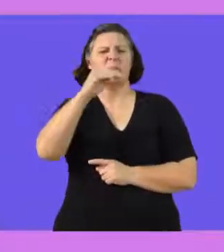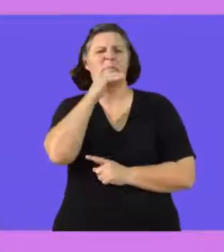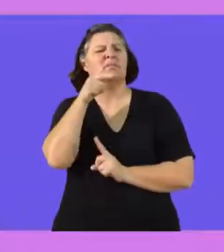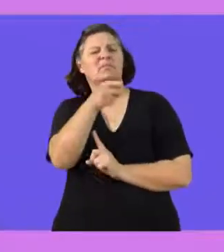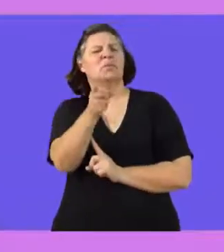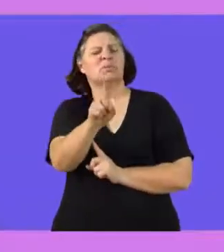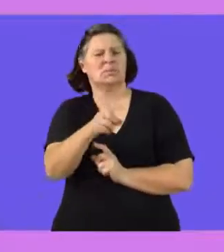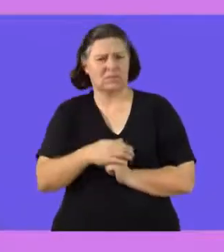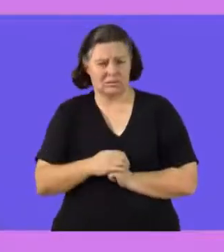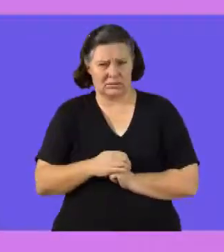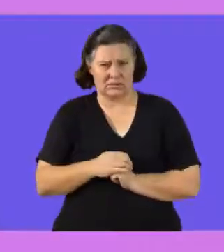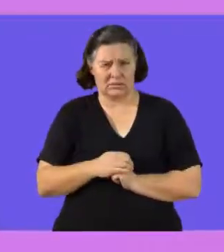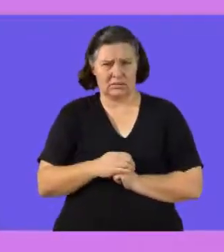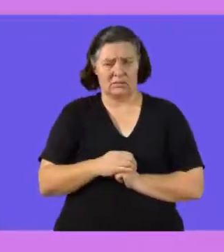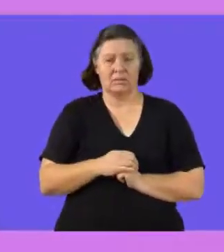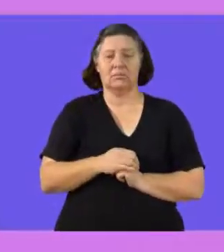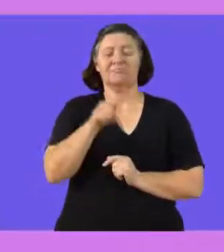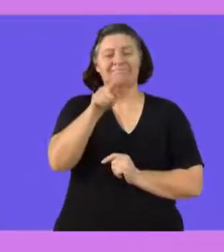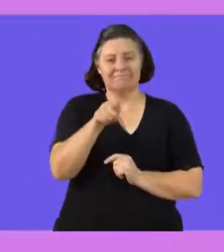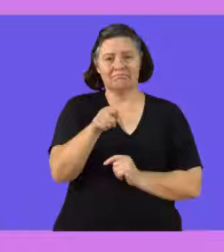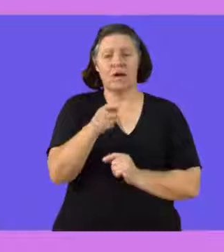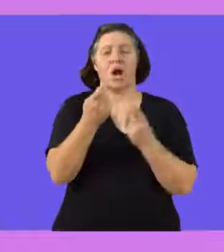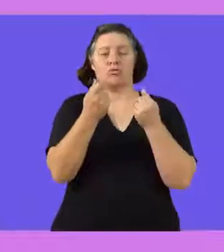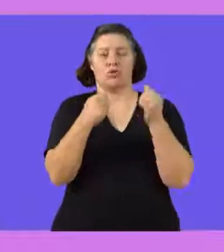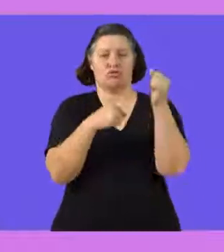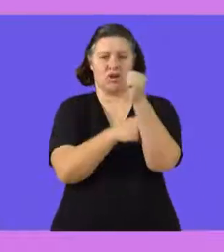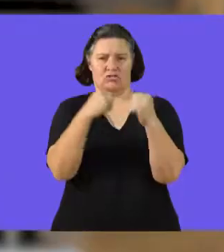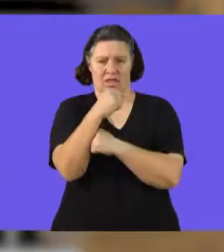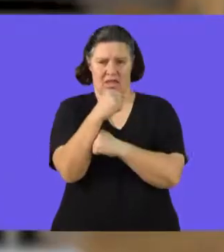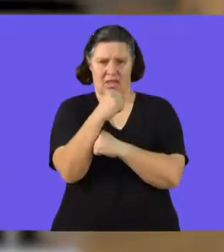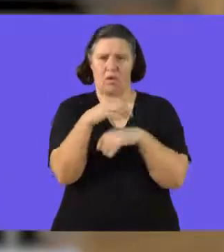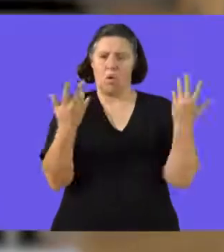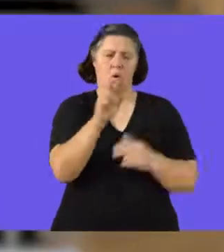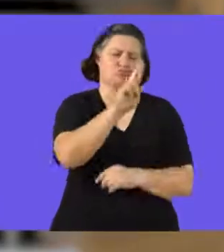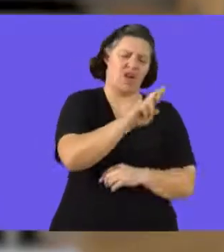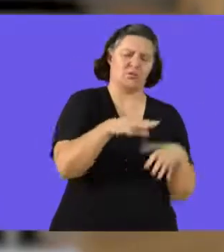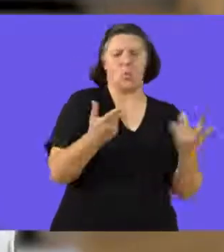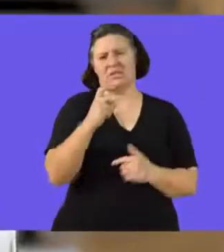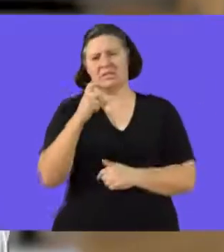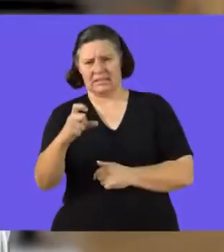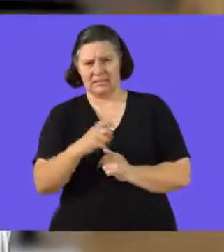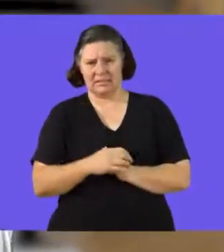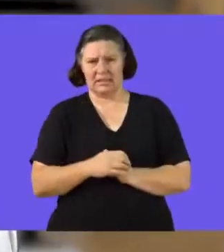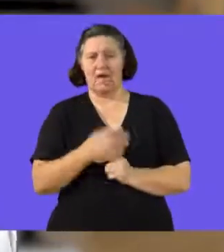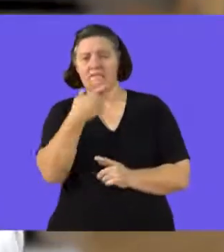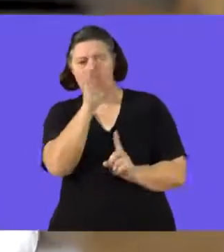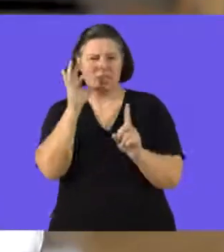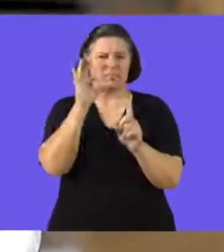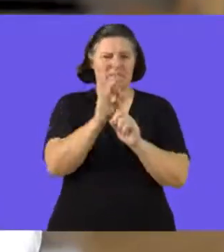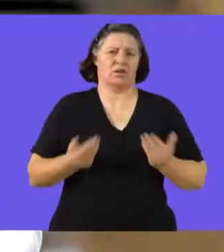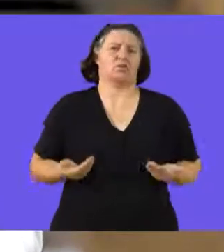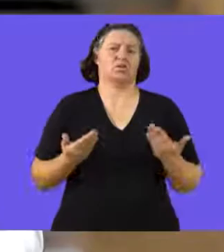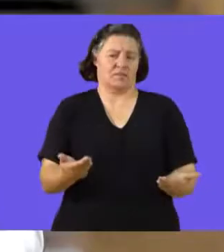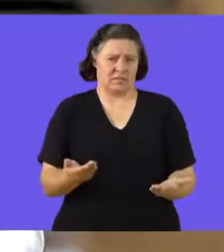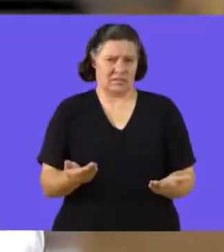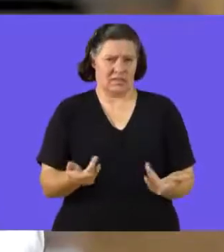what is a tariff? So a tariff is a cost structure. It can either be in rand or cents, and it's for a specific